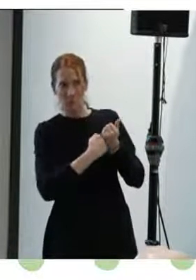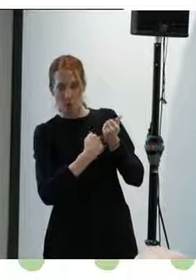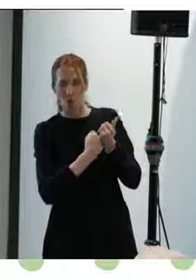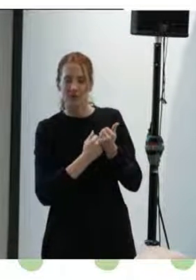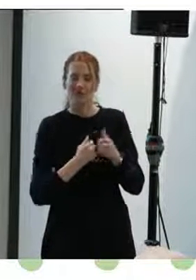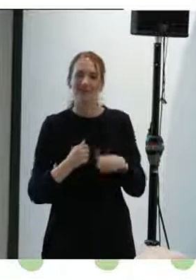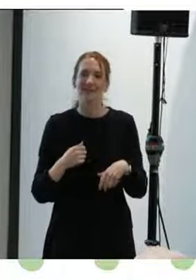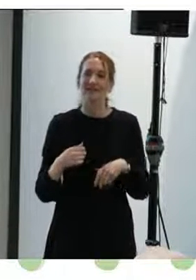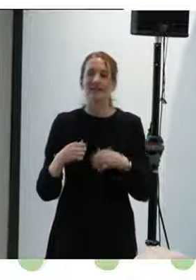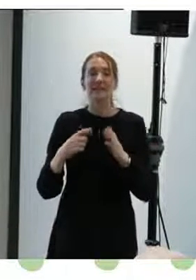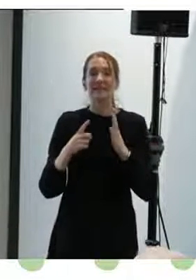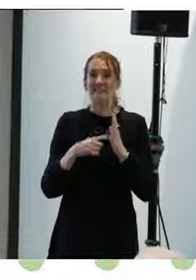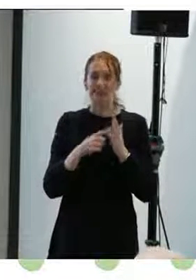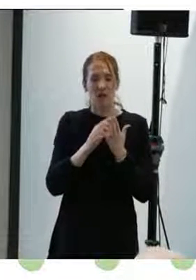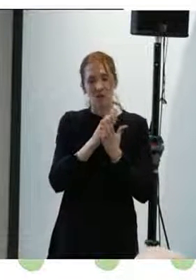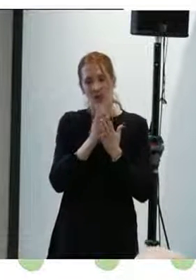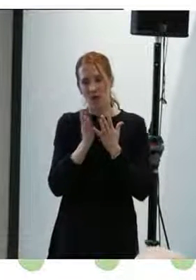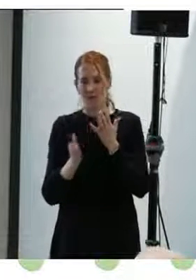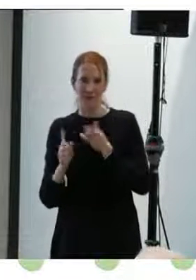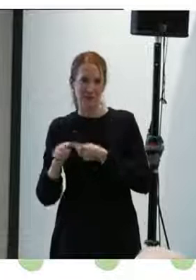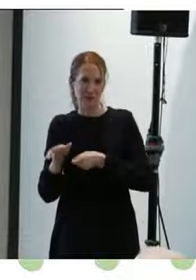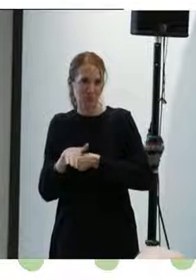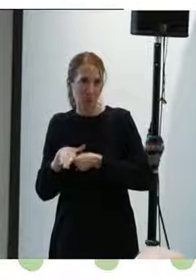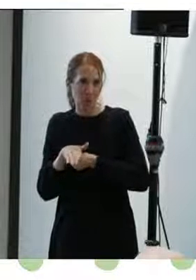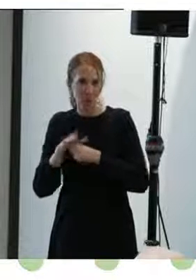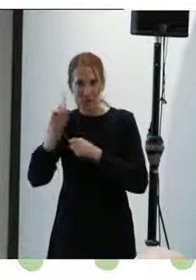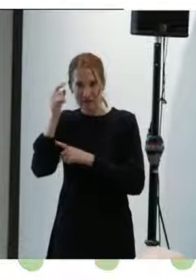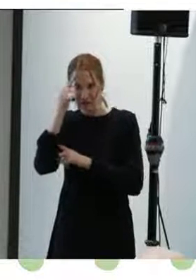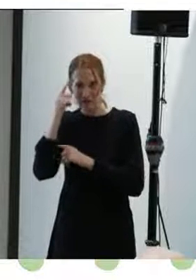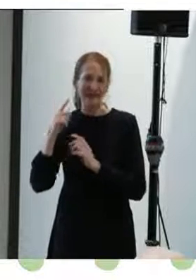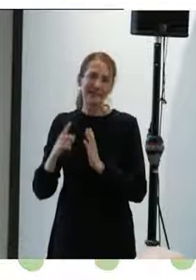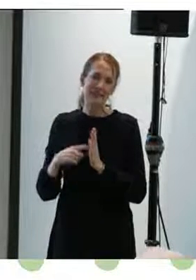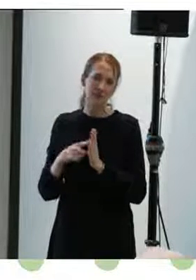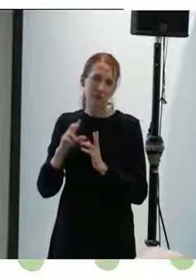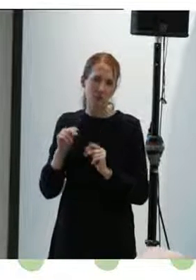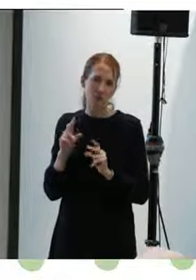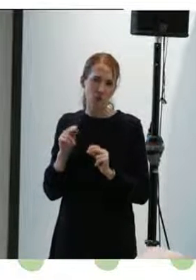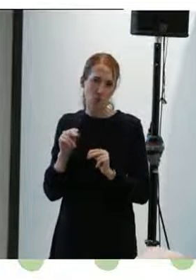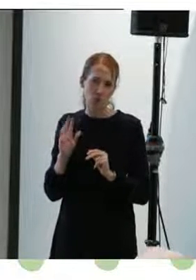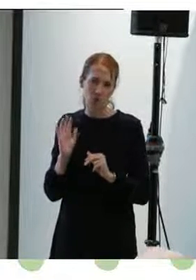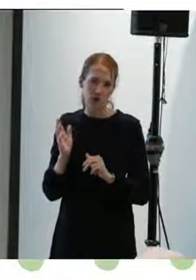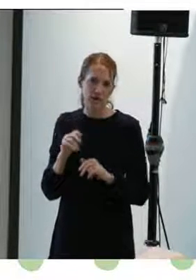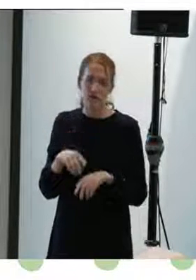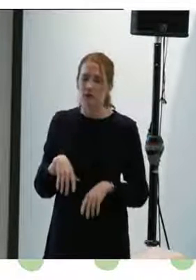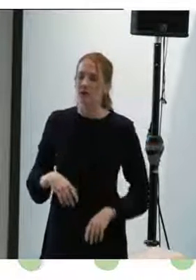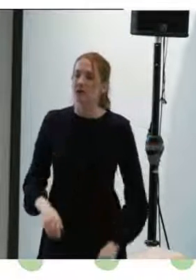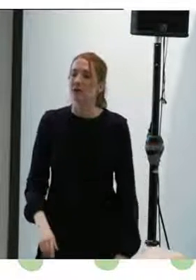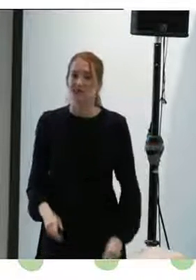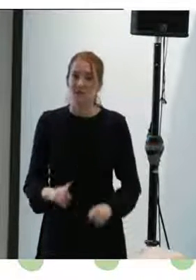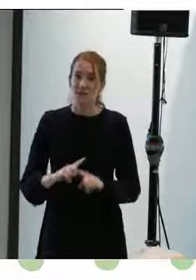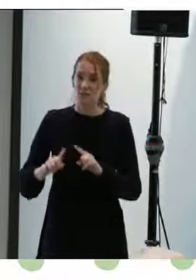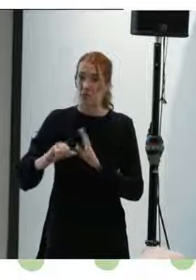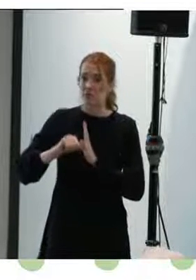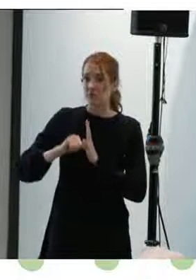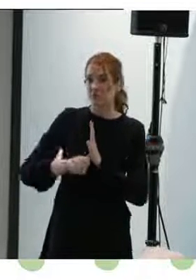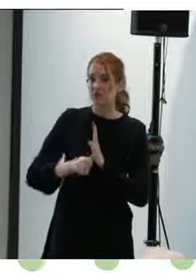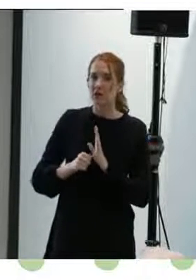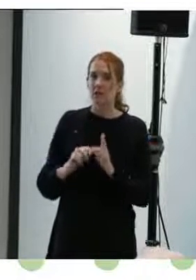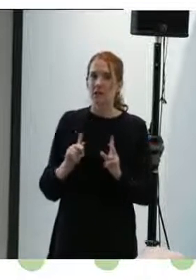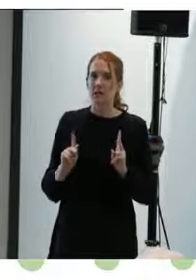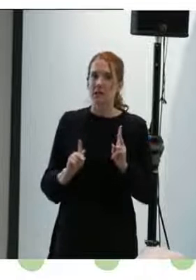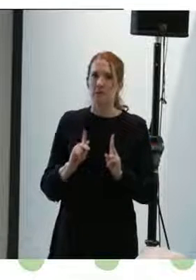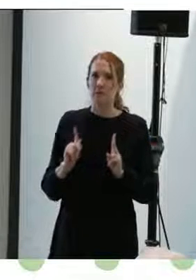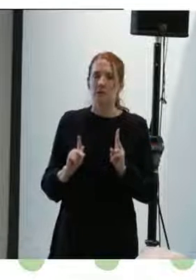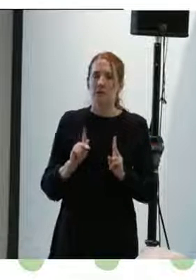sometimes it would go all the way down through the local level. Sometimes it wouldn't. But I will emphasize that people almost didn't want to